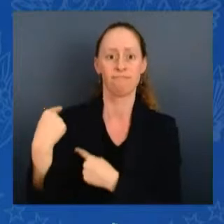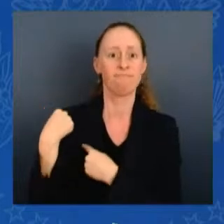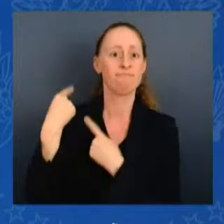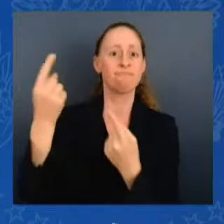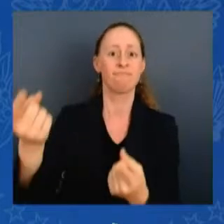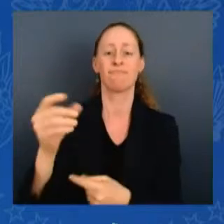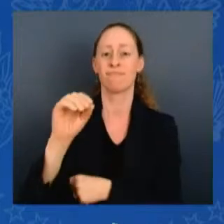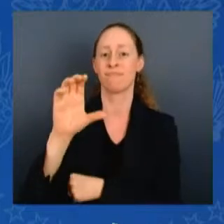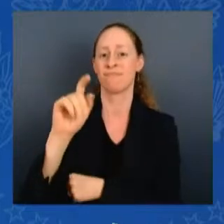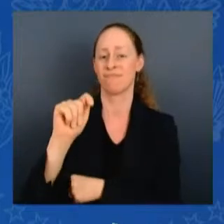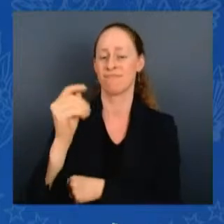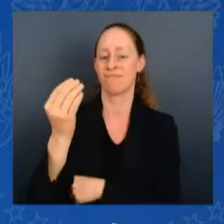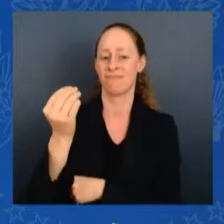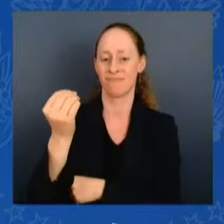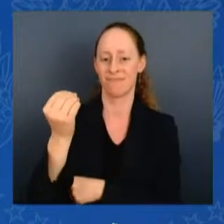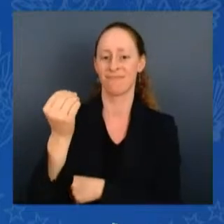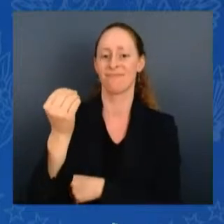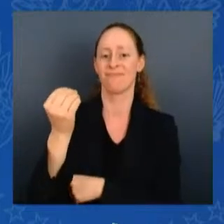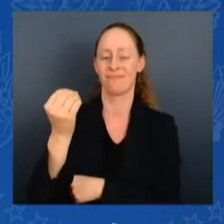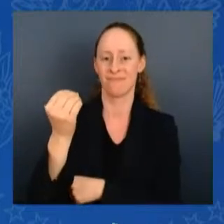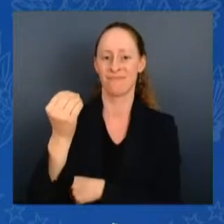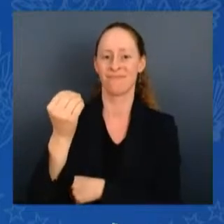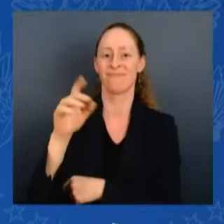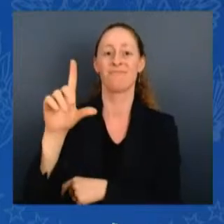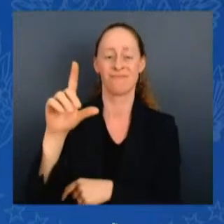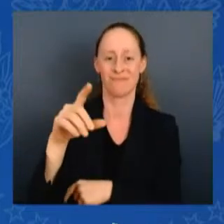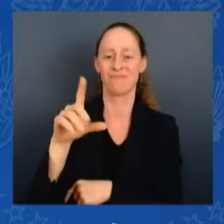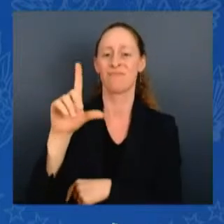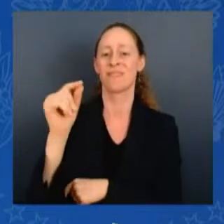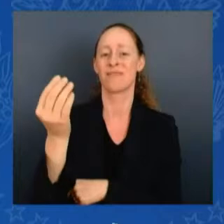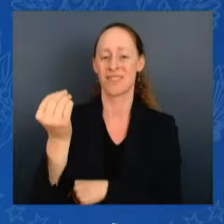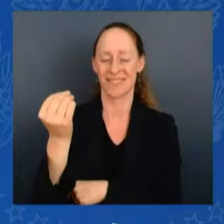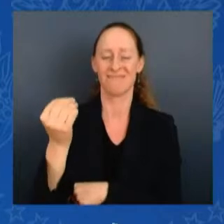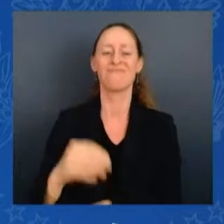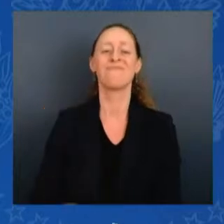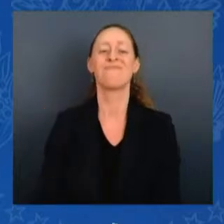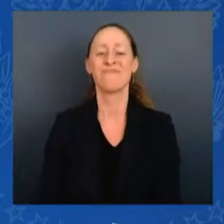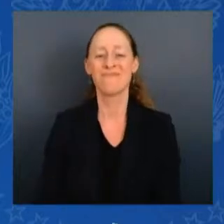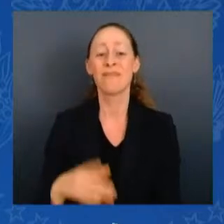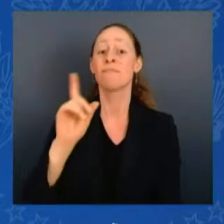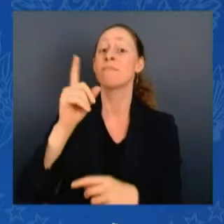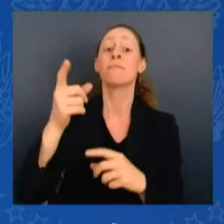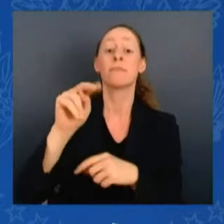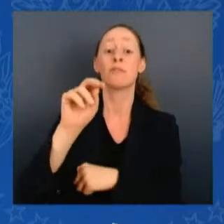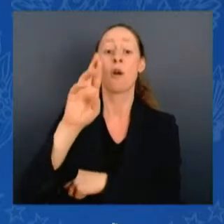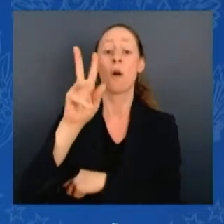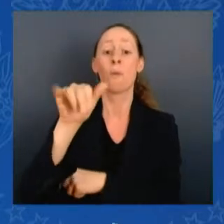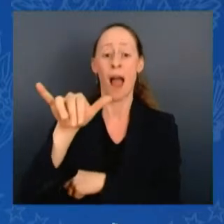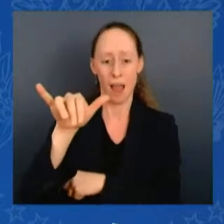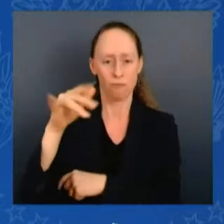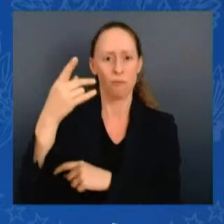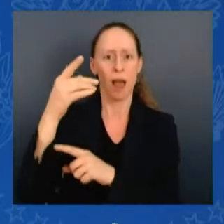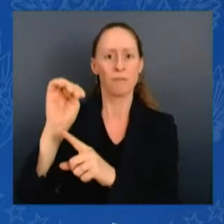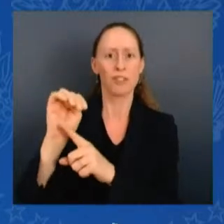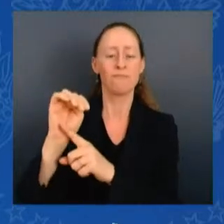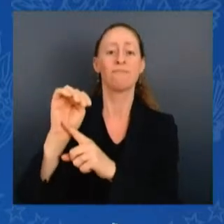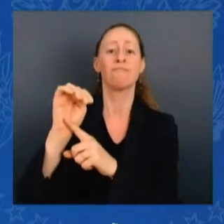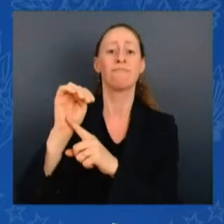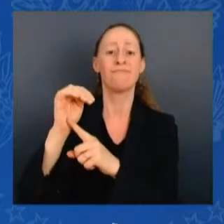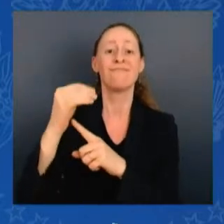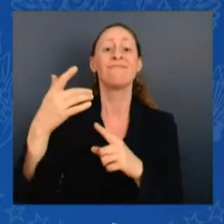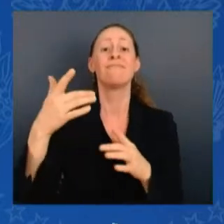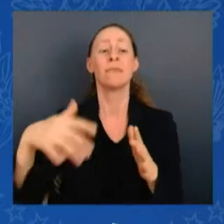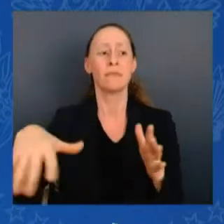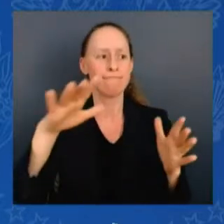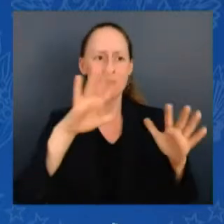Prime Minister of Norway and UN Special Envoy for Climate Change, Secretary General Stoltenberg has shaped the global response